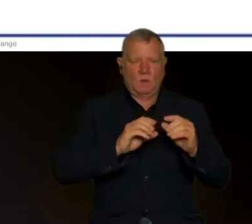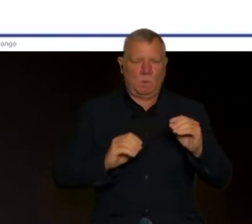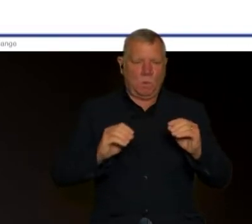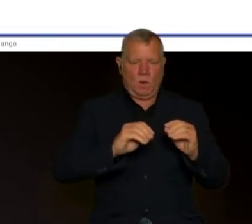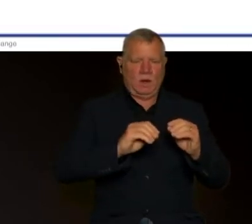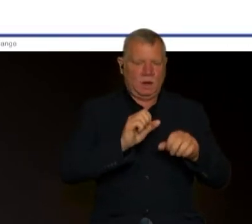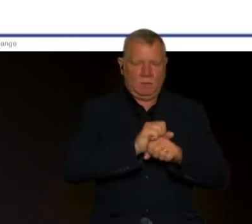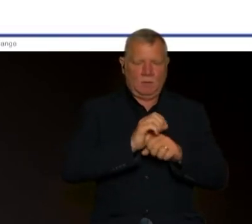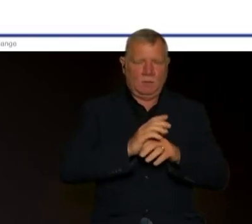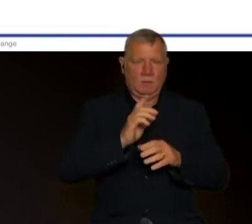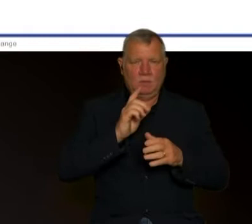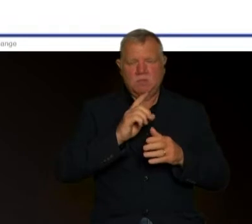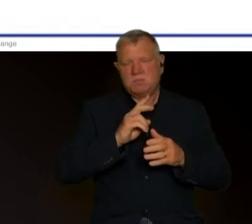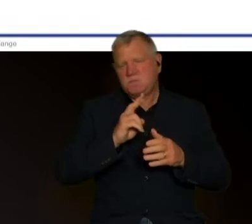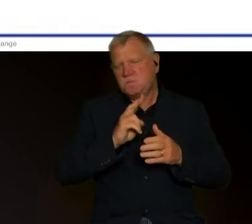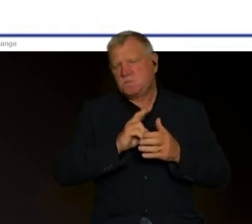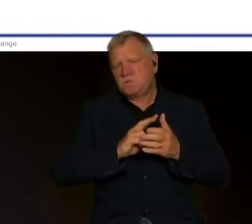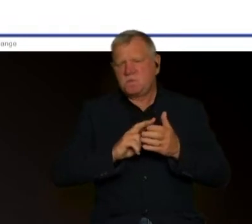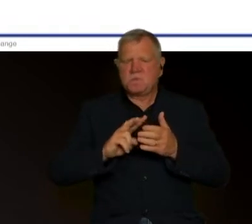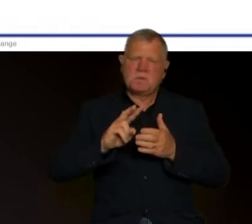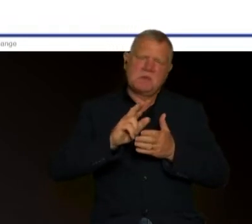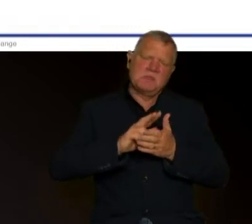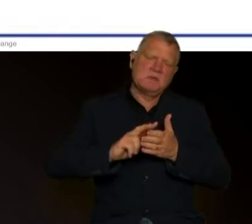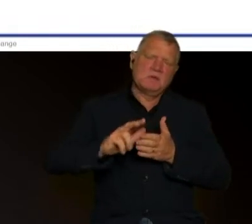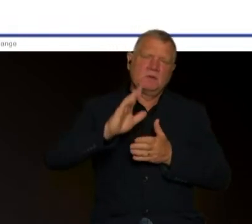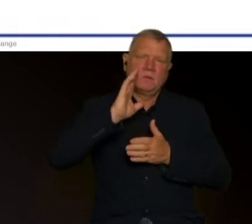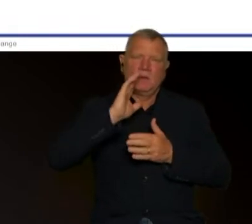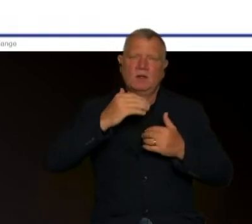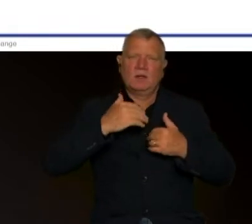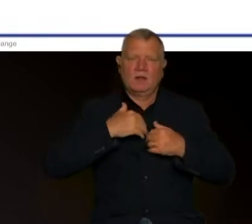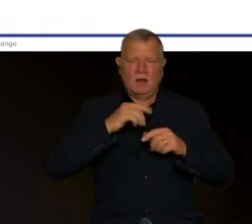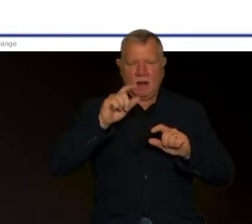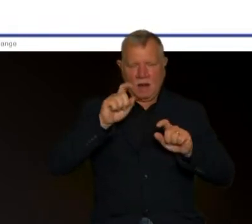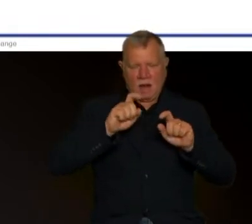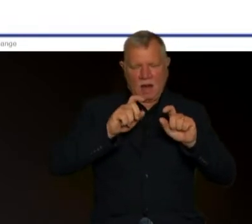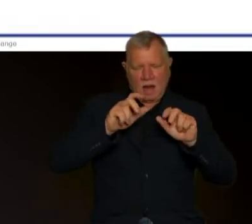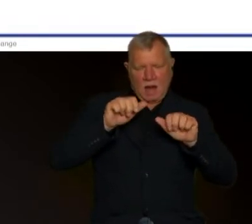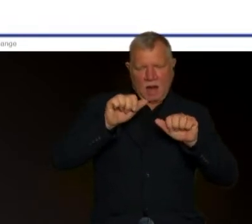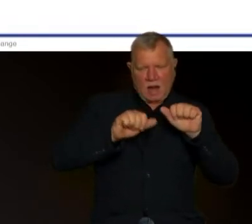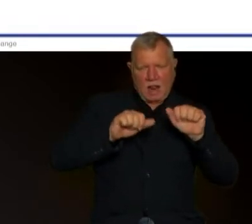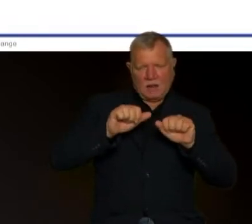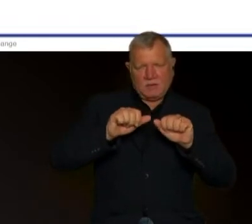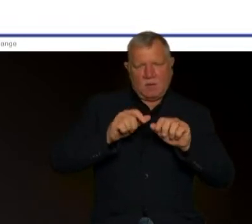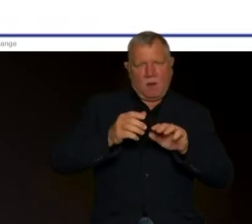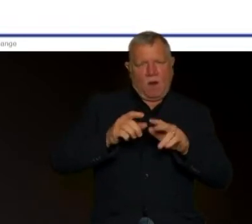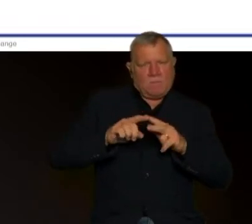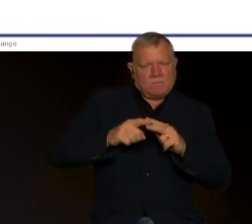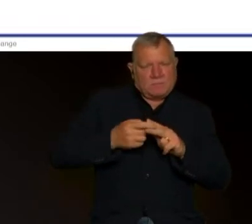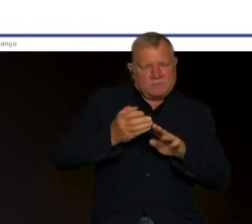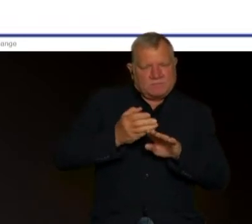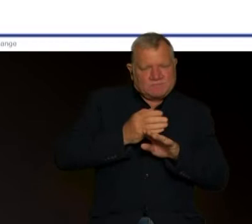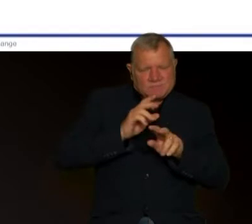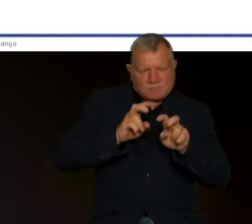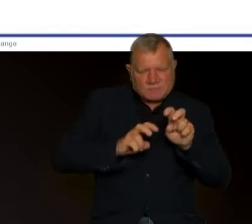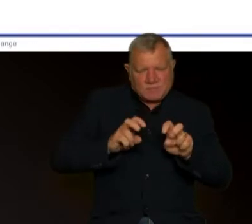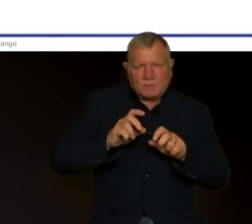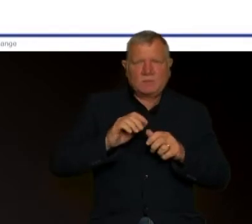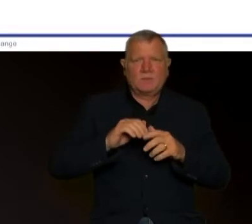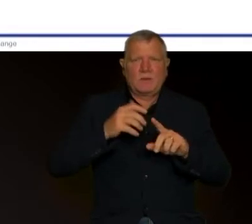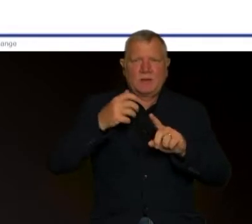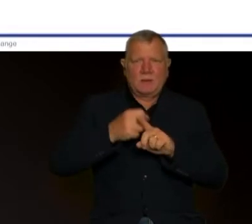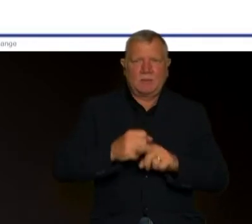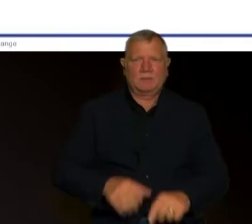degrees or grades, and within the next three or four weeks, we expect to have the preliminary analysis of